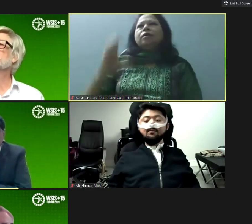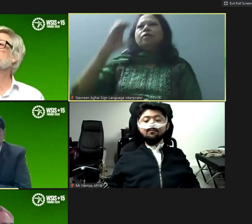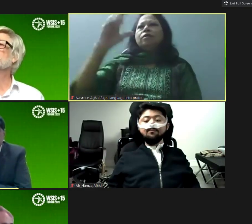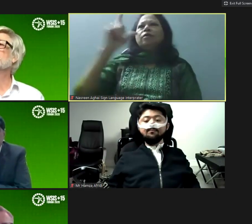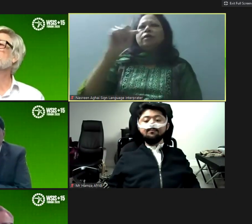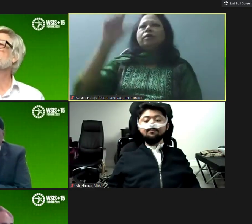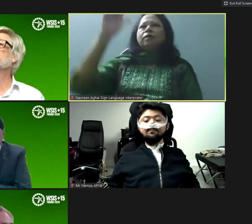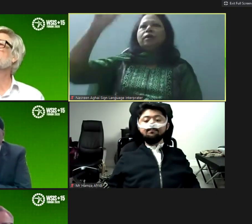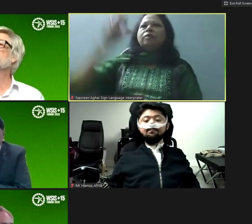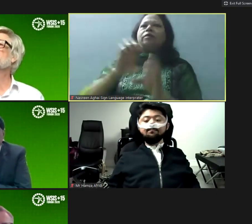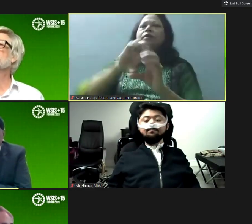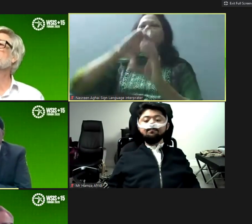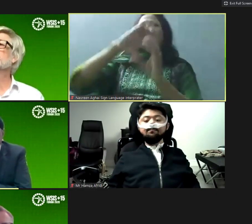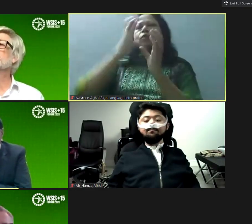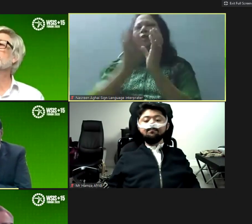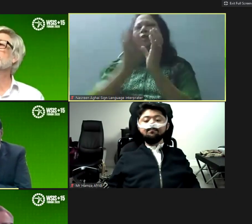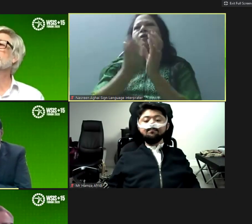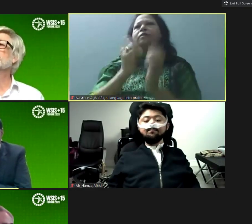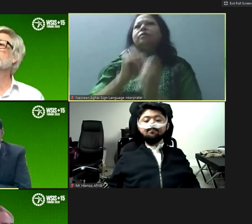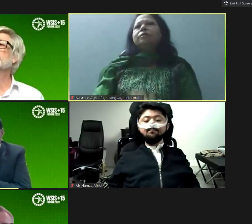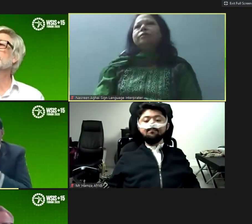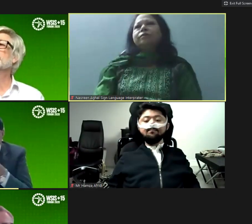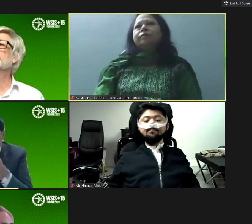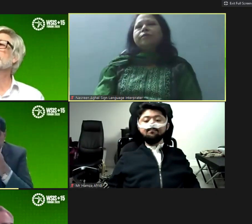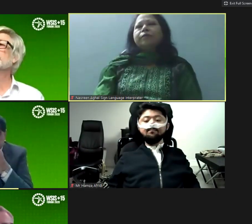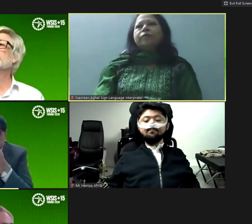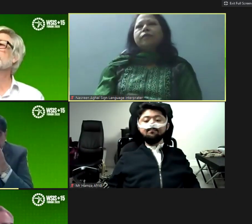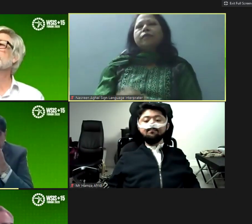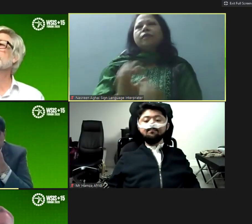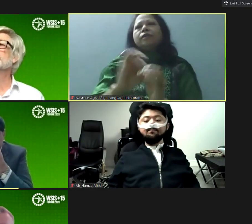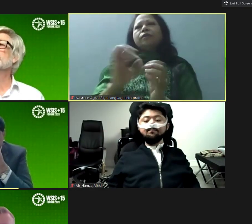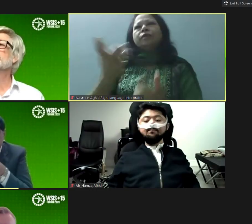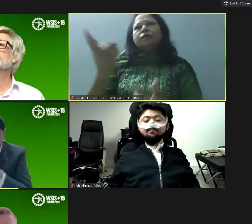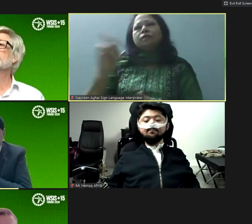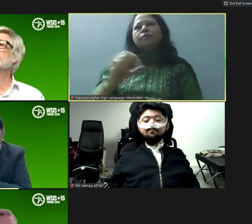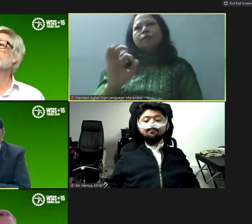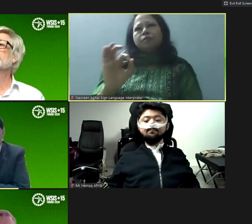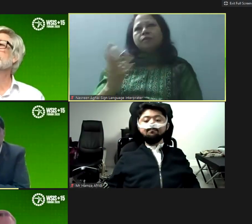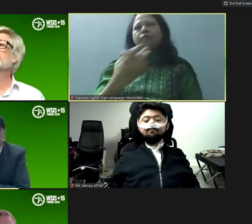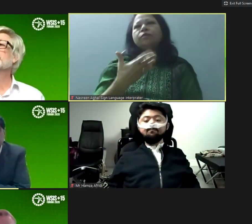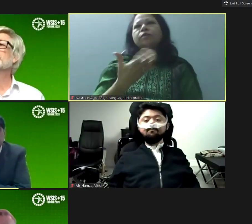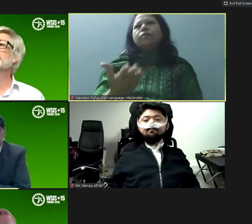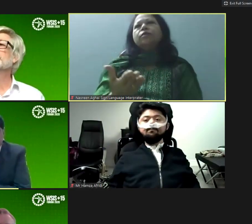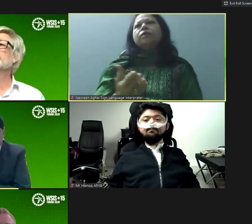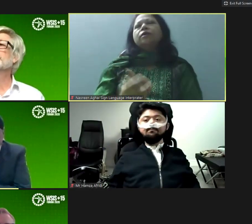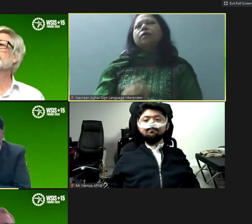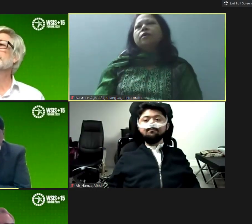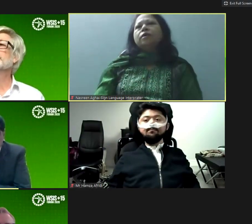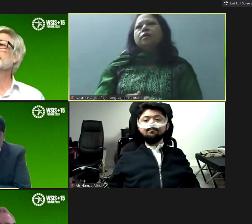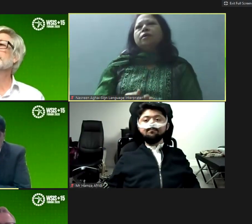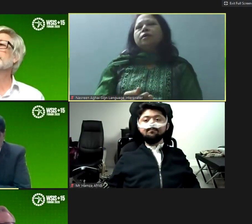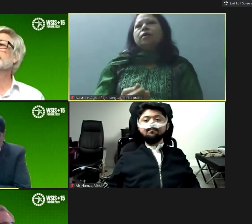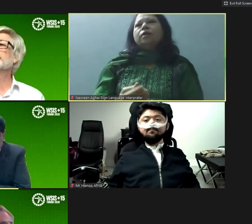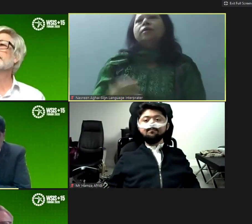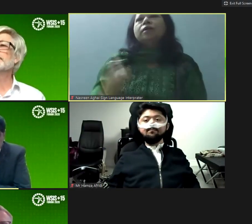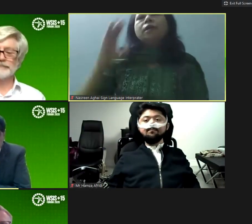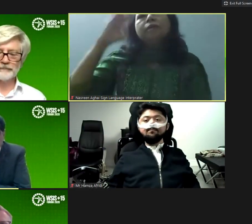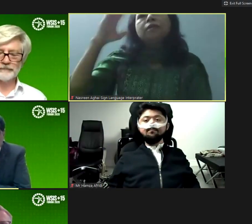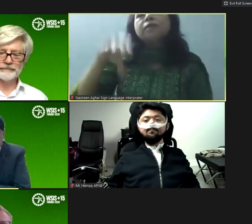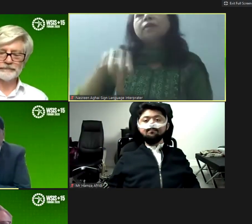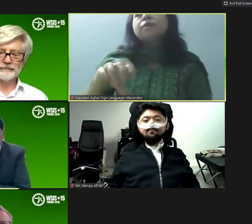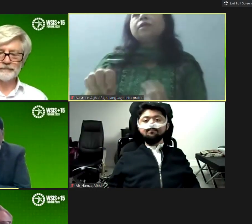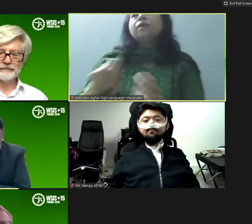COVID-19 world. Briefly taking this occasion and introducing you to the Inter-Islamic Network on